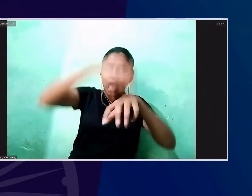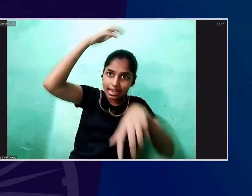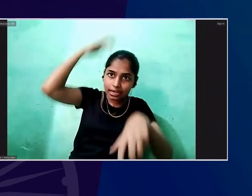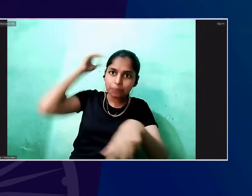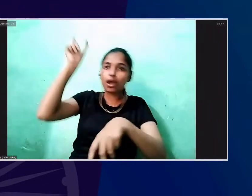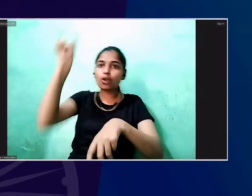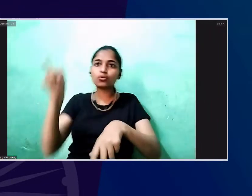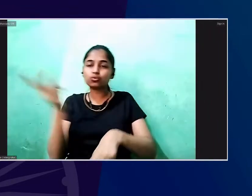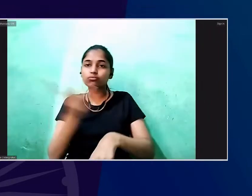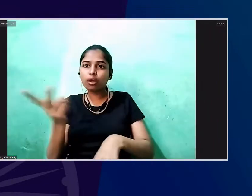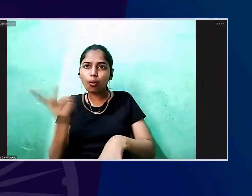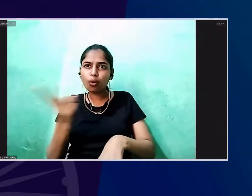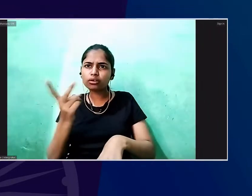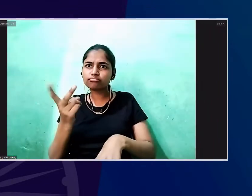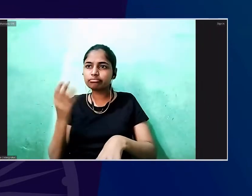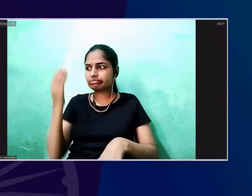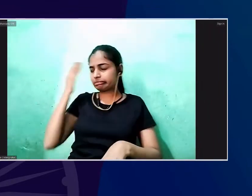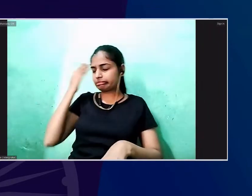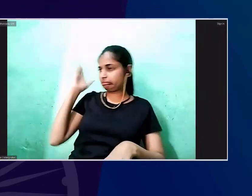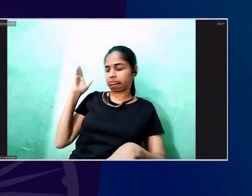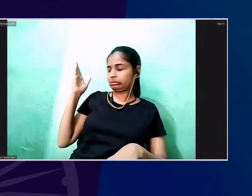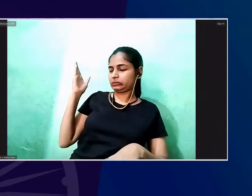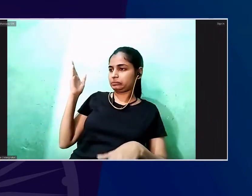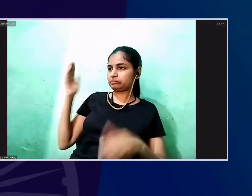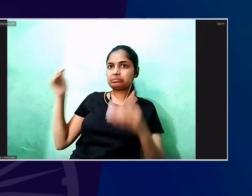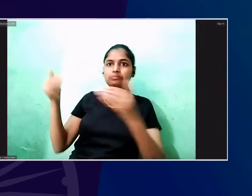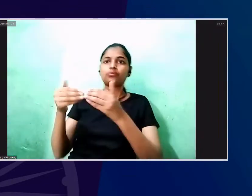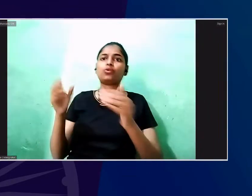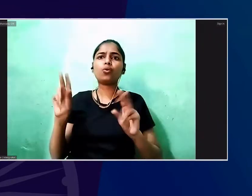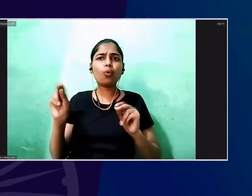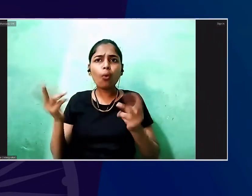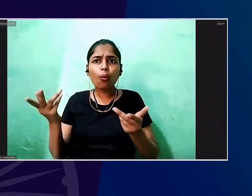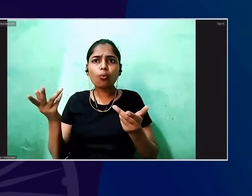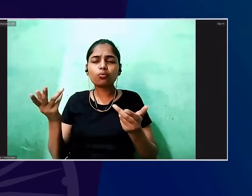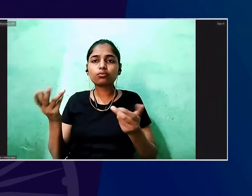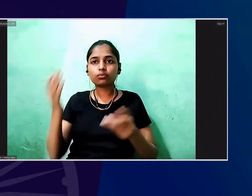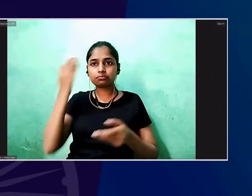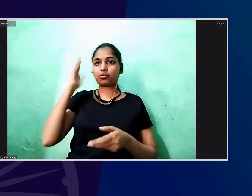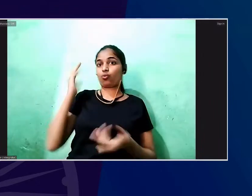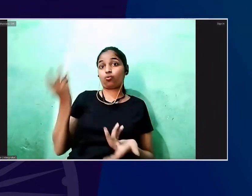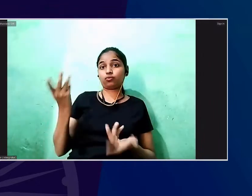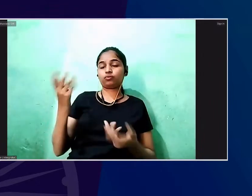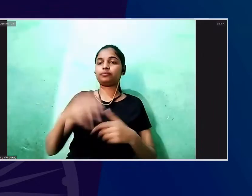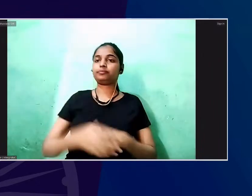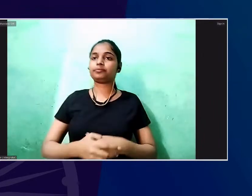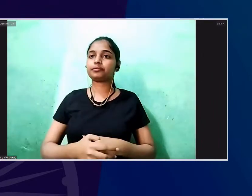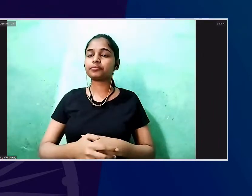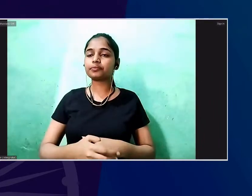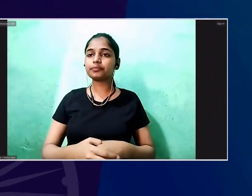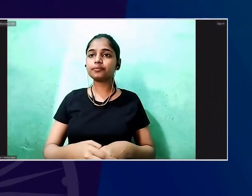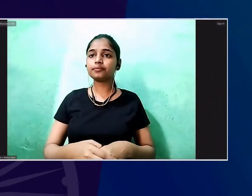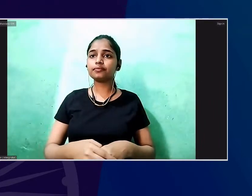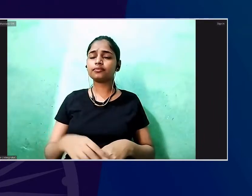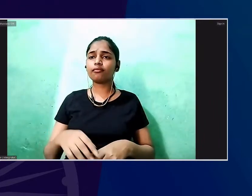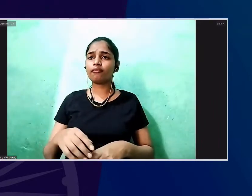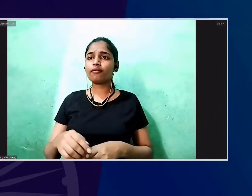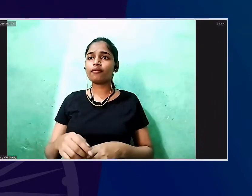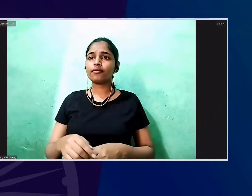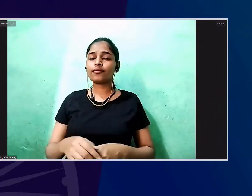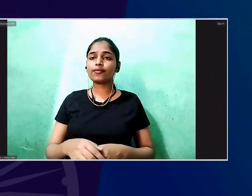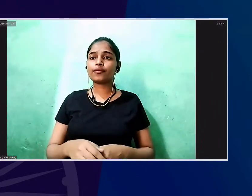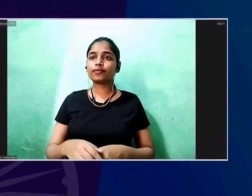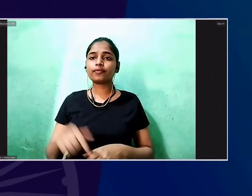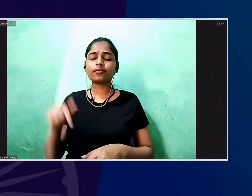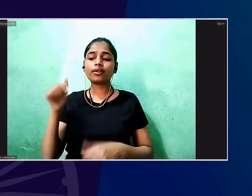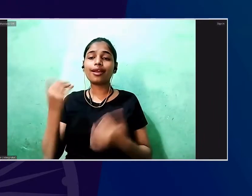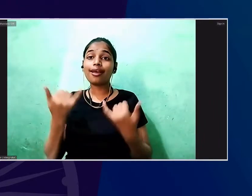react. So, one way the teacher can help the students understand the places is through